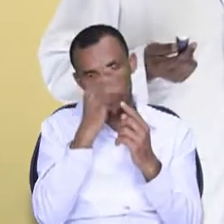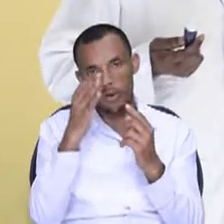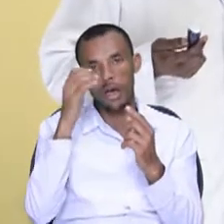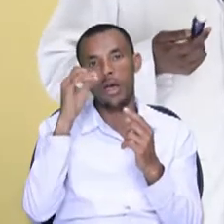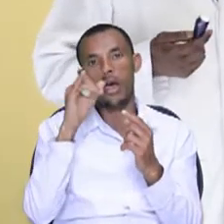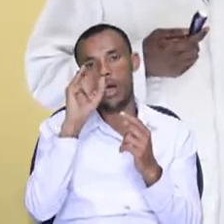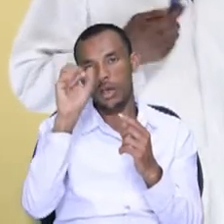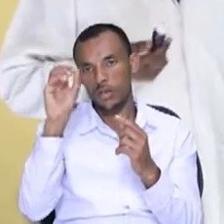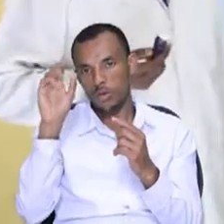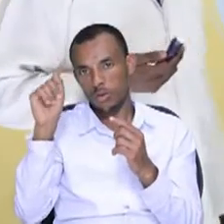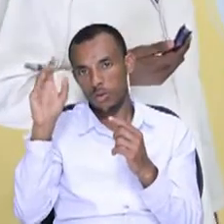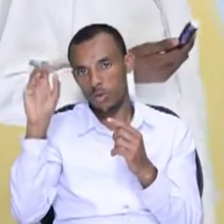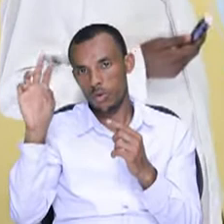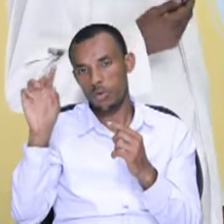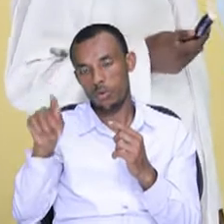table.